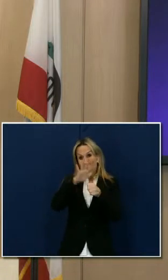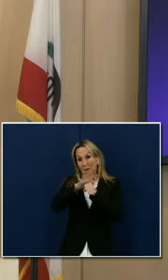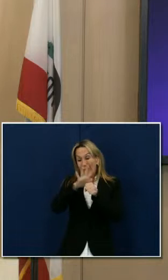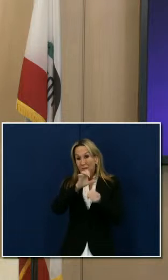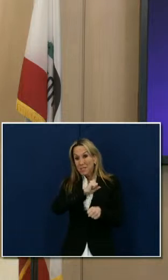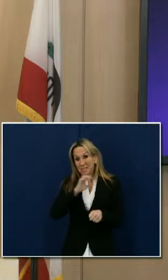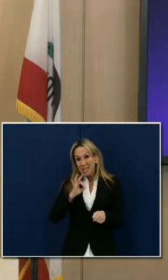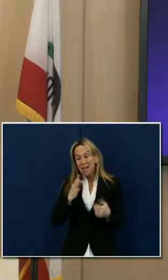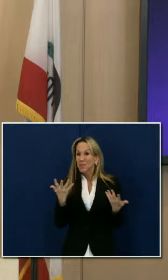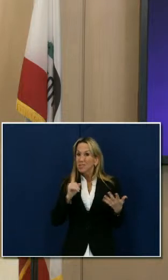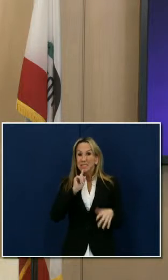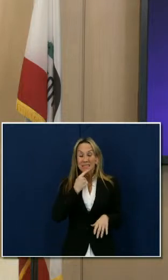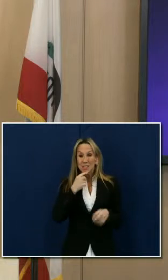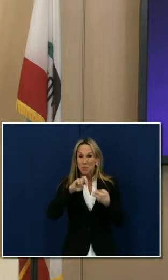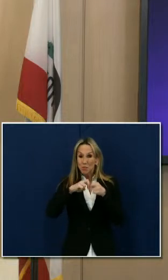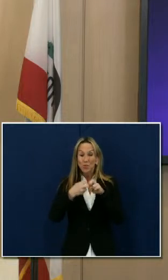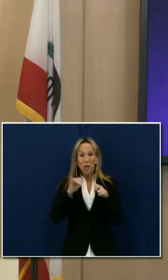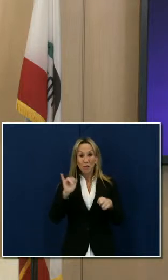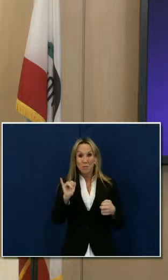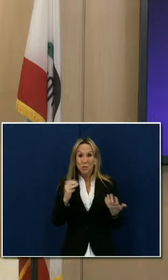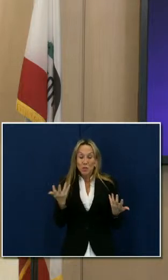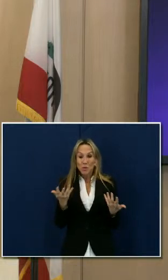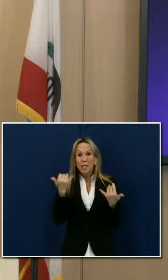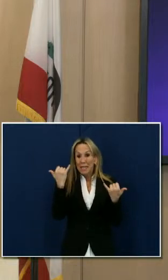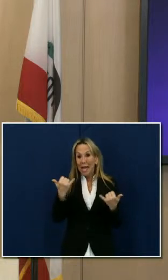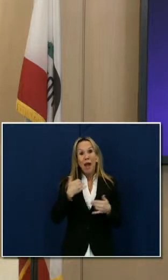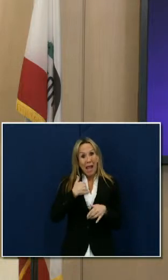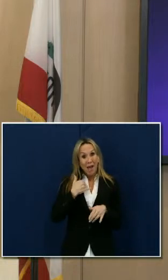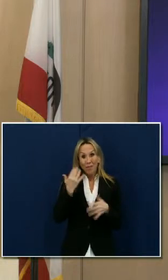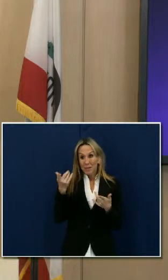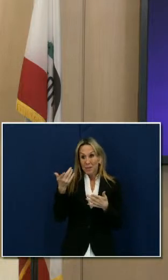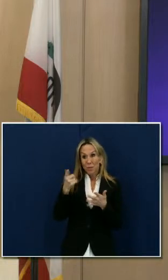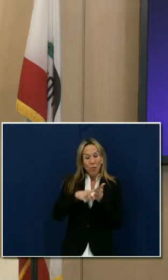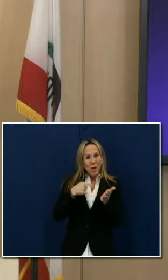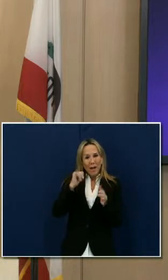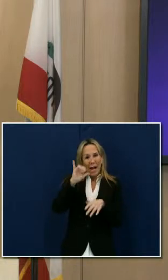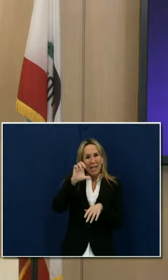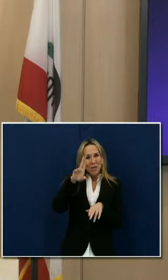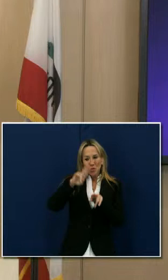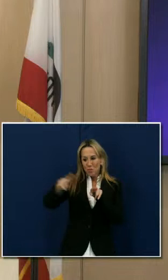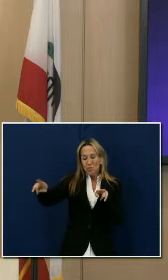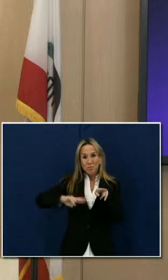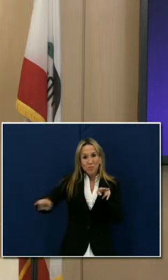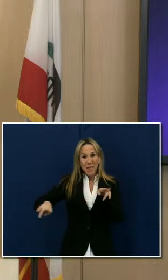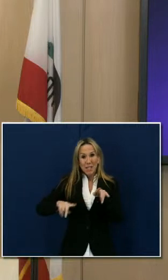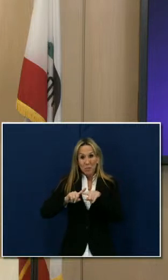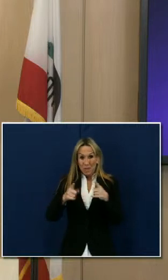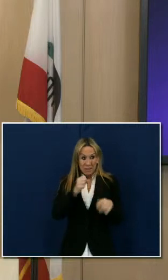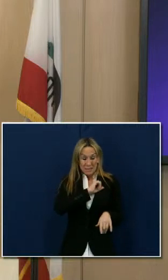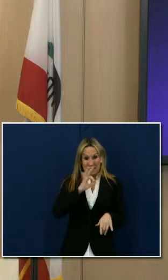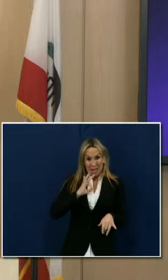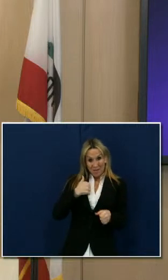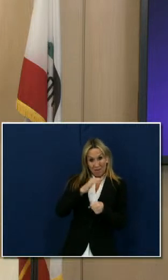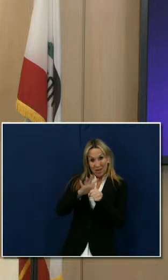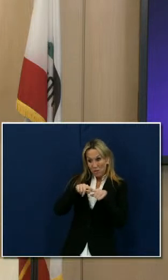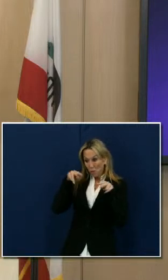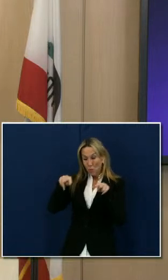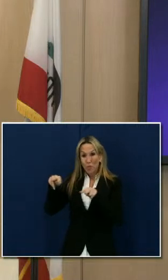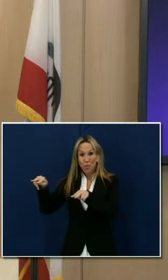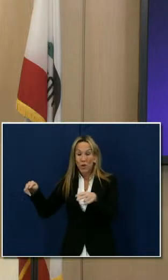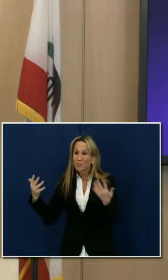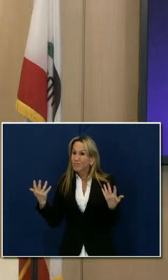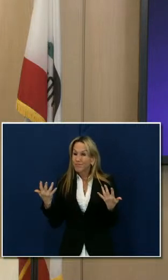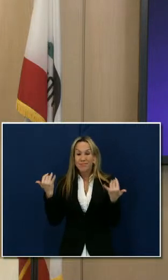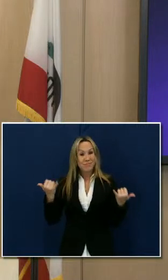not be able to actually staff the available ICU beds that we have today. Our hospitals are asking for help from the state